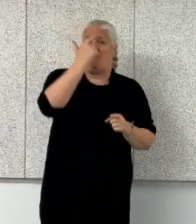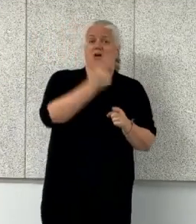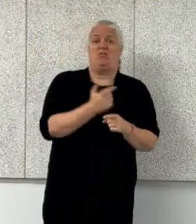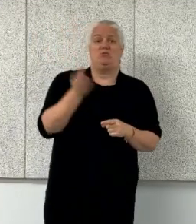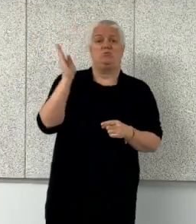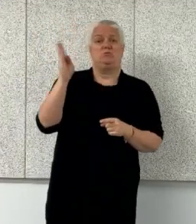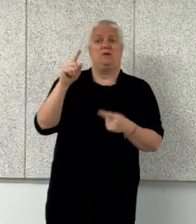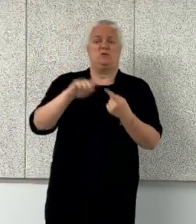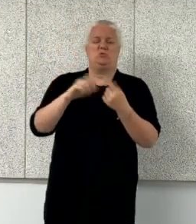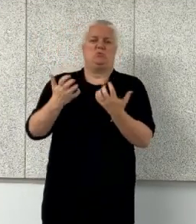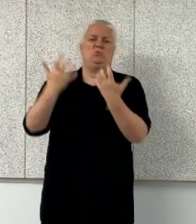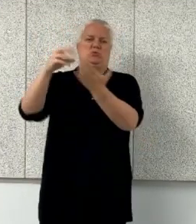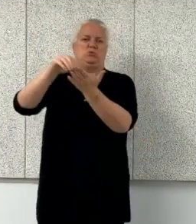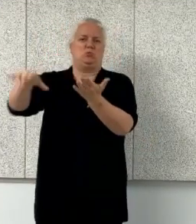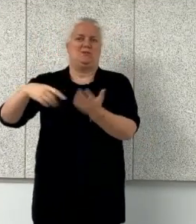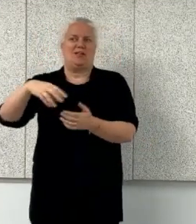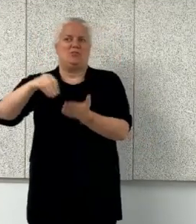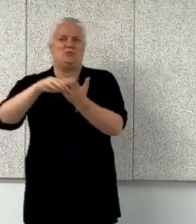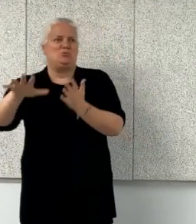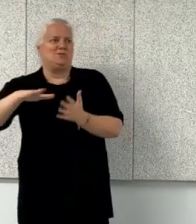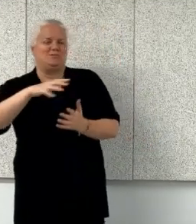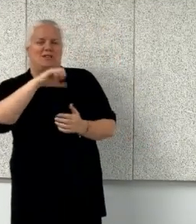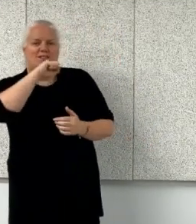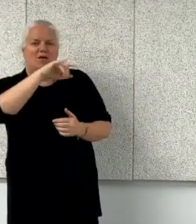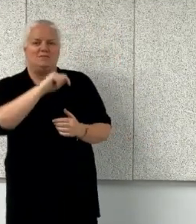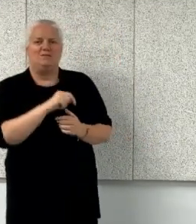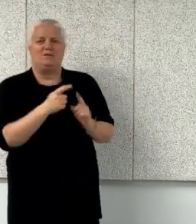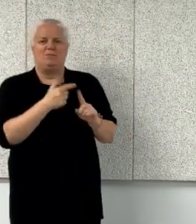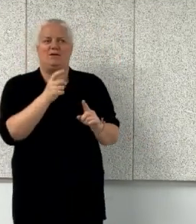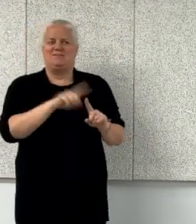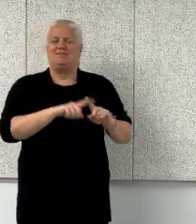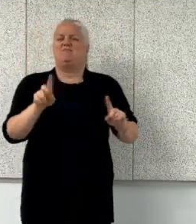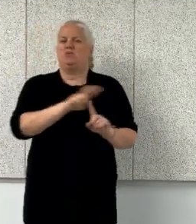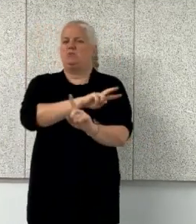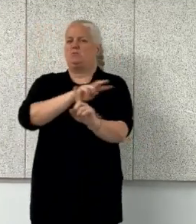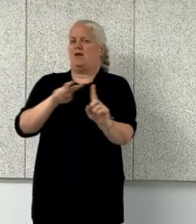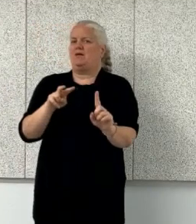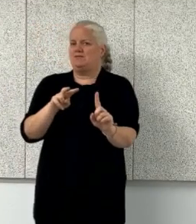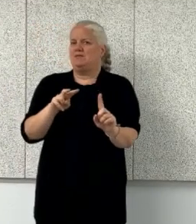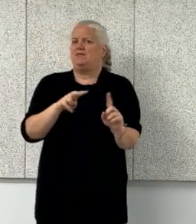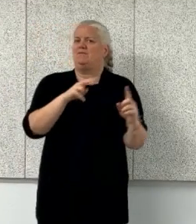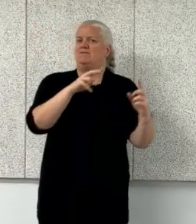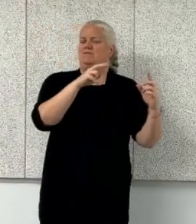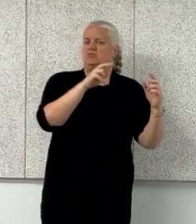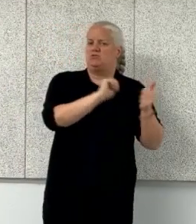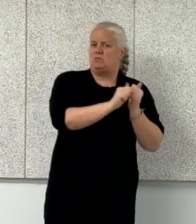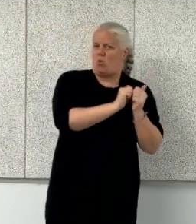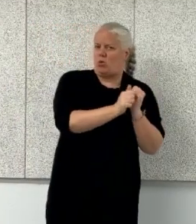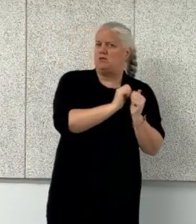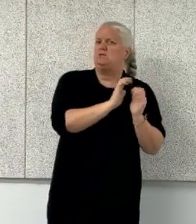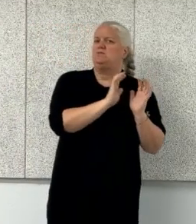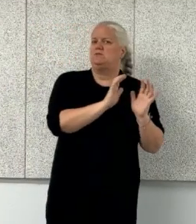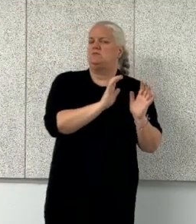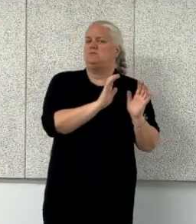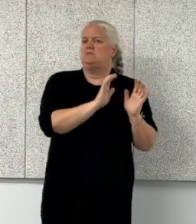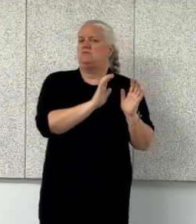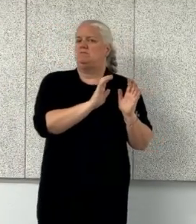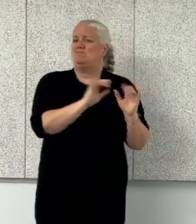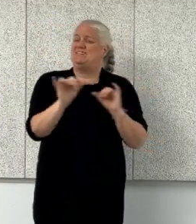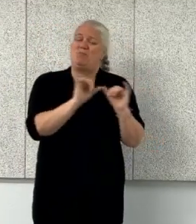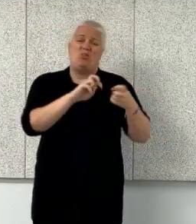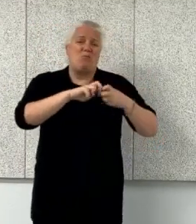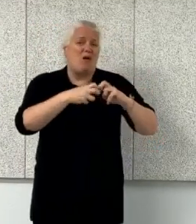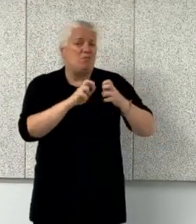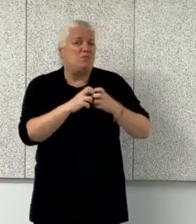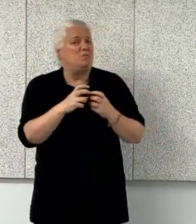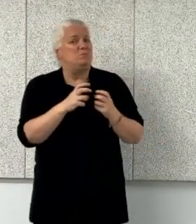it because they got to hear a perspective from someone that is in an ancillary field. Sports are also, you know, dealing with very similar